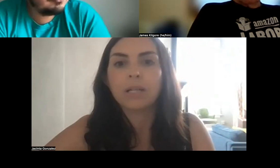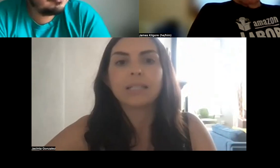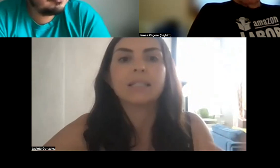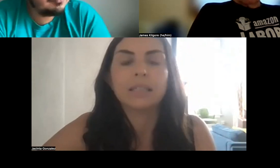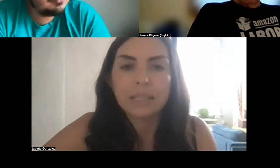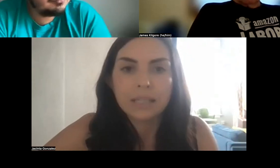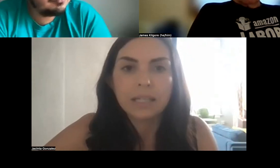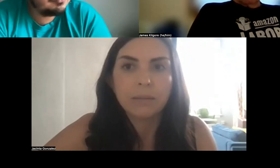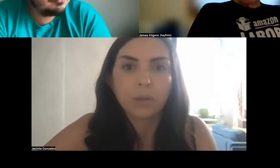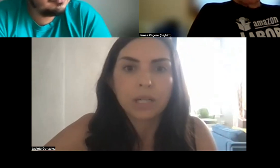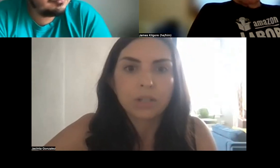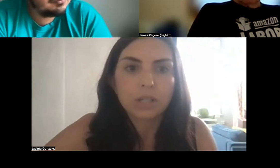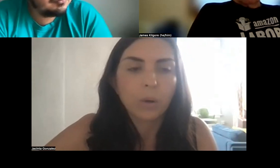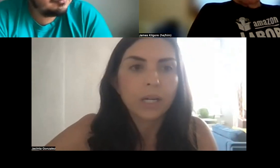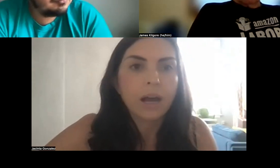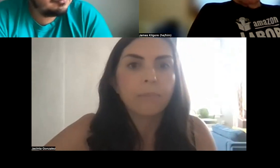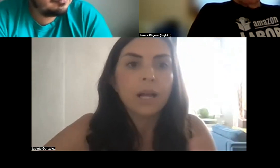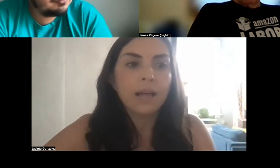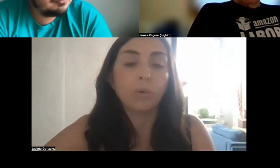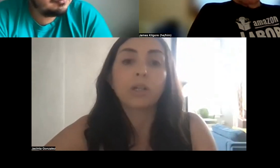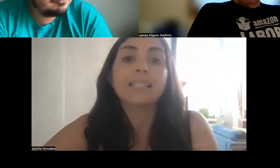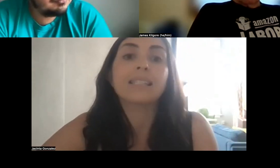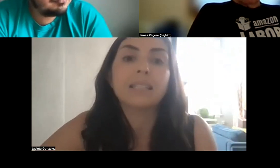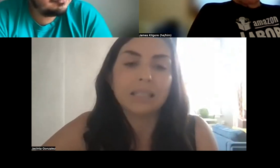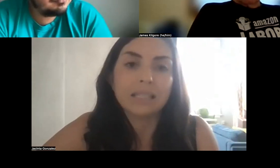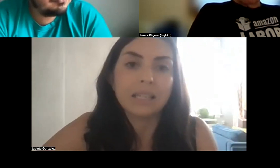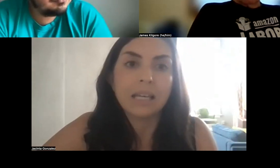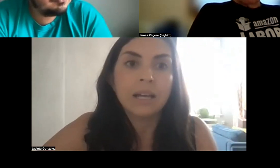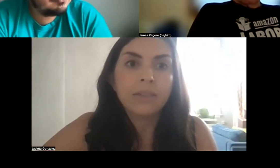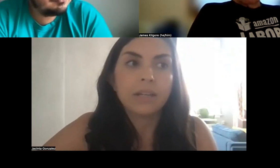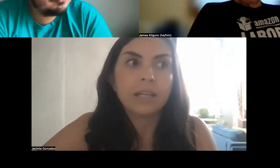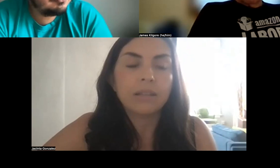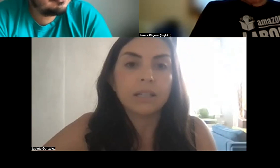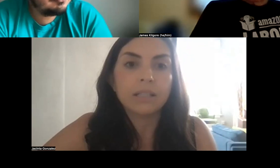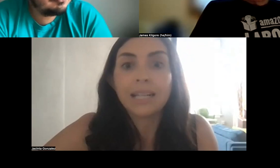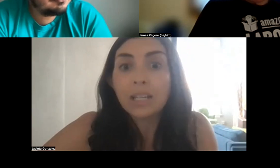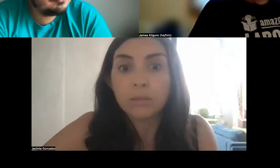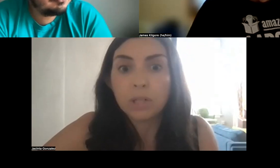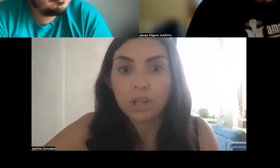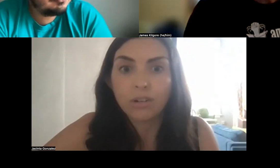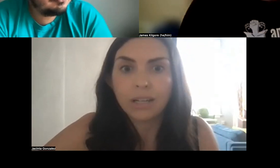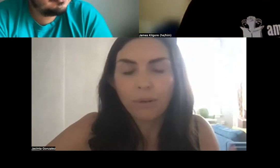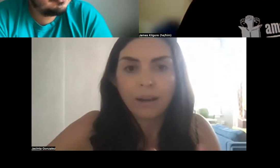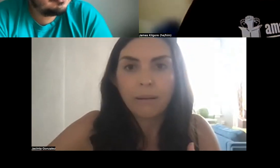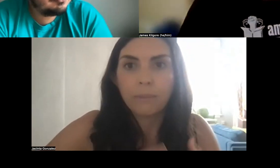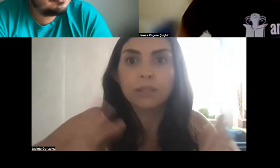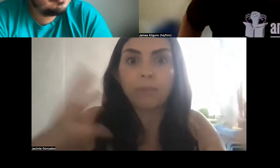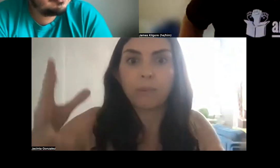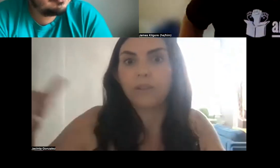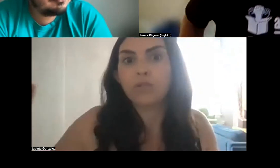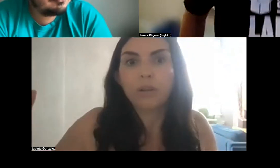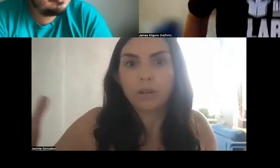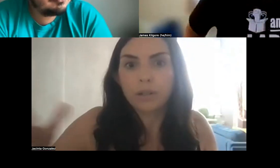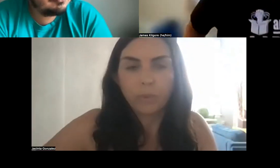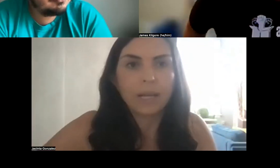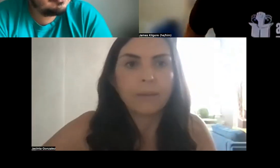why we would consistently see deportations going up. And we would consistently see the detention machinery, right, build up